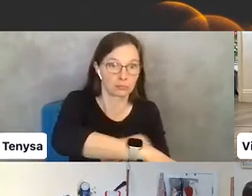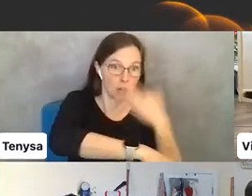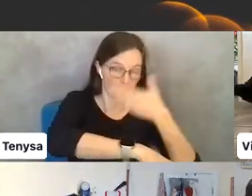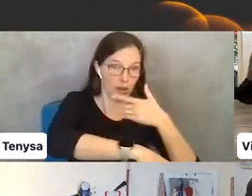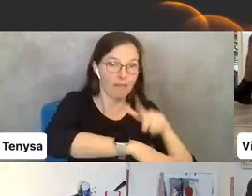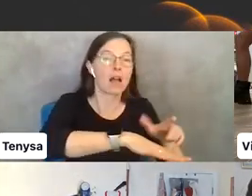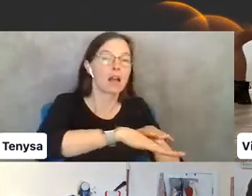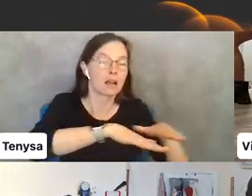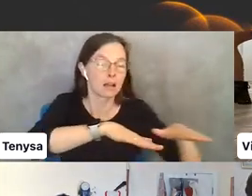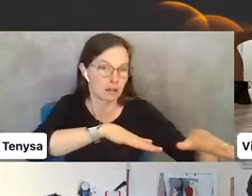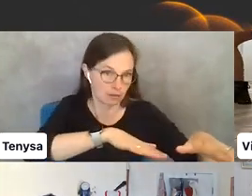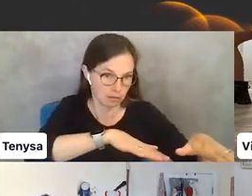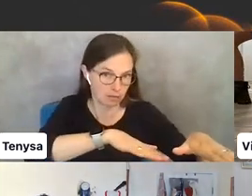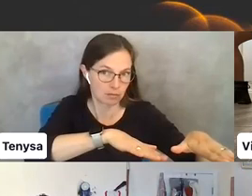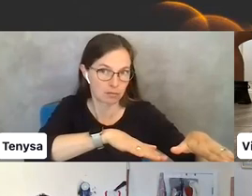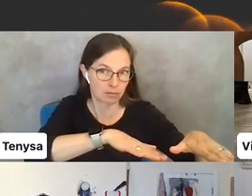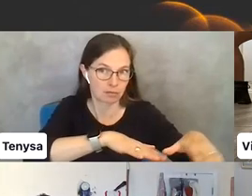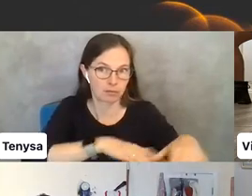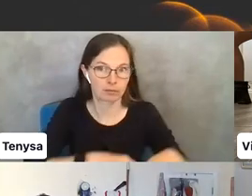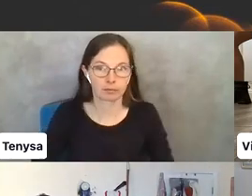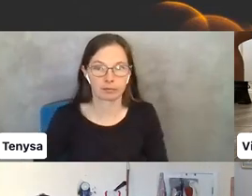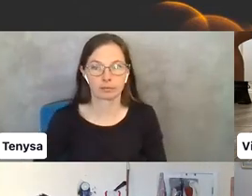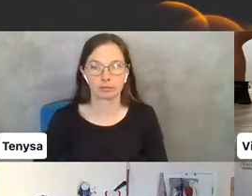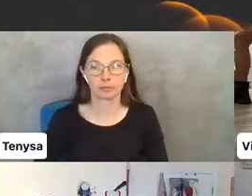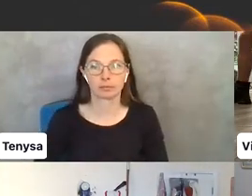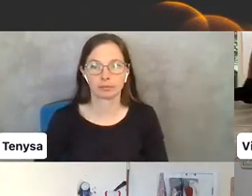and then the front leg goes forward.